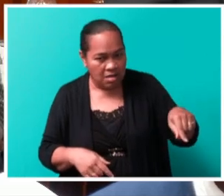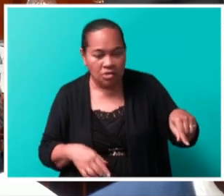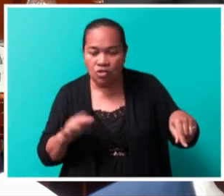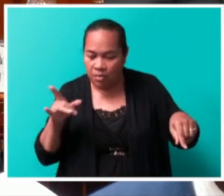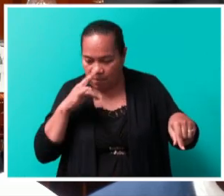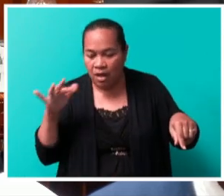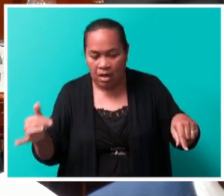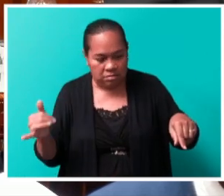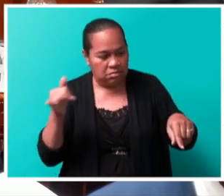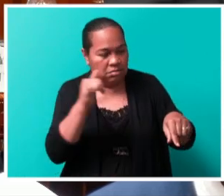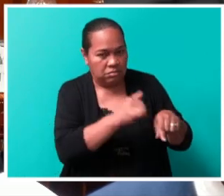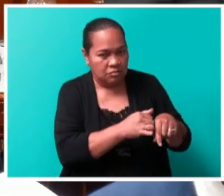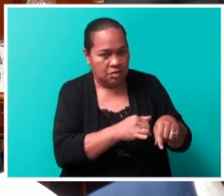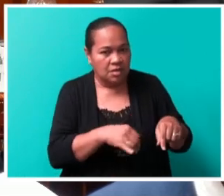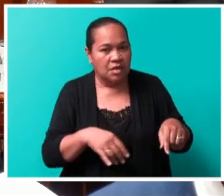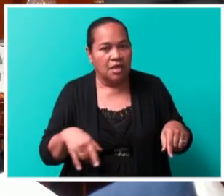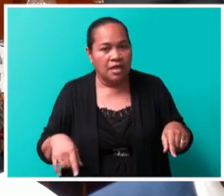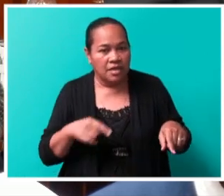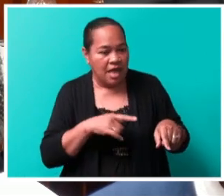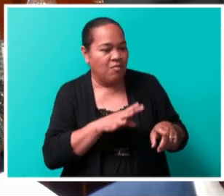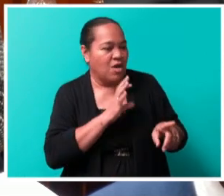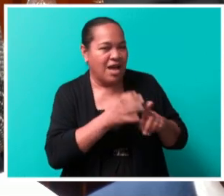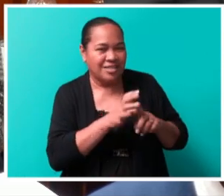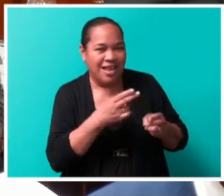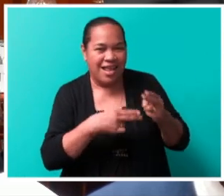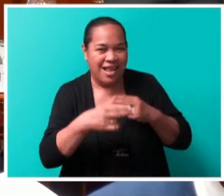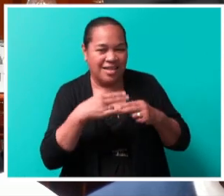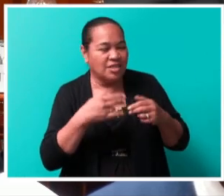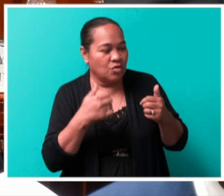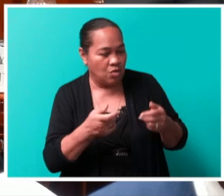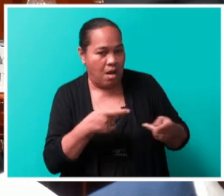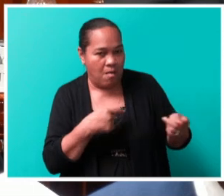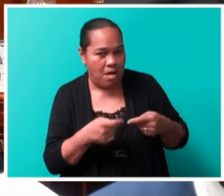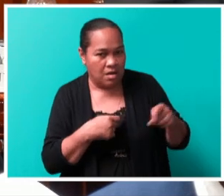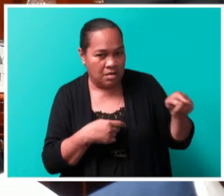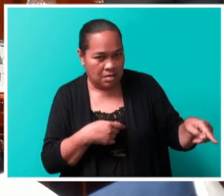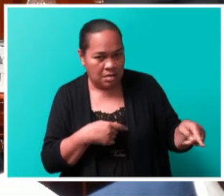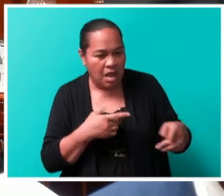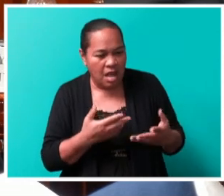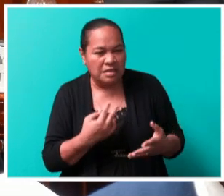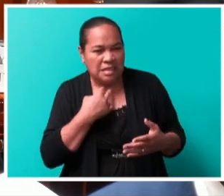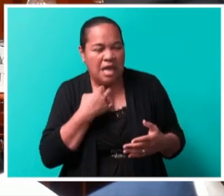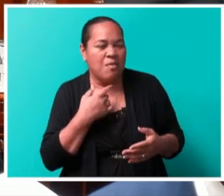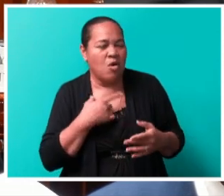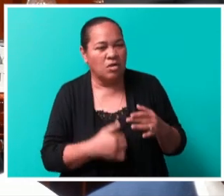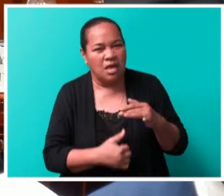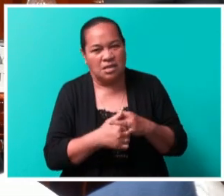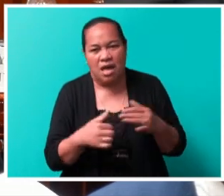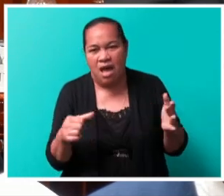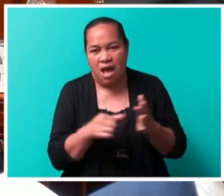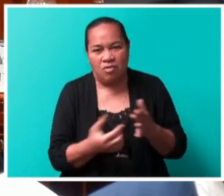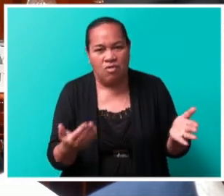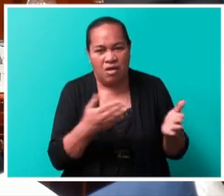potential in the cultural heritage and experiential tourism market, currently constrained by access. Moala